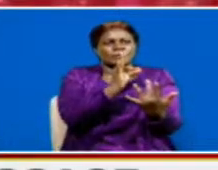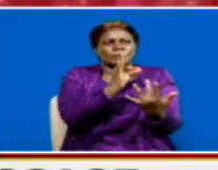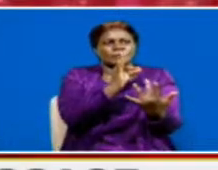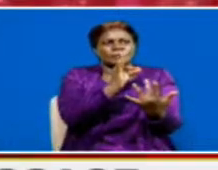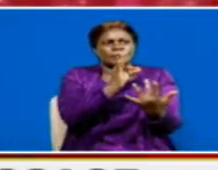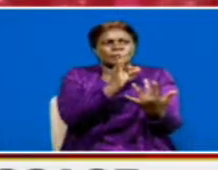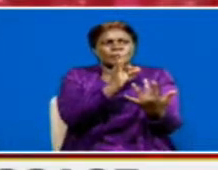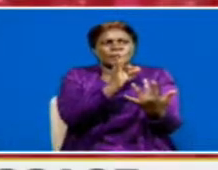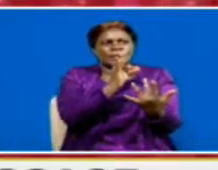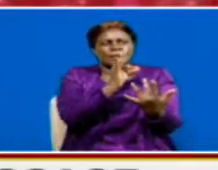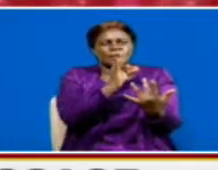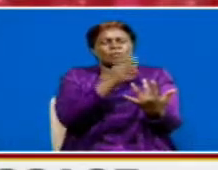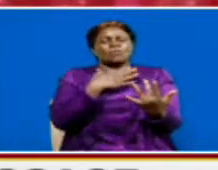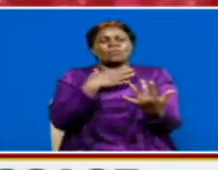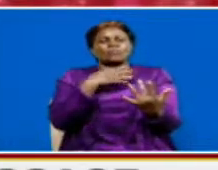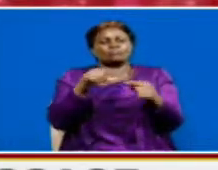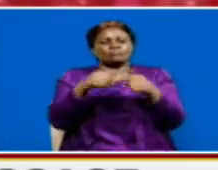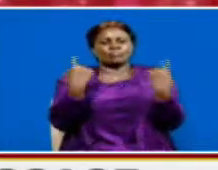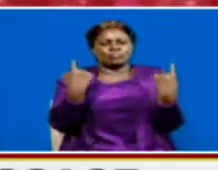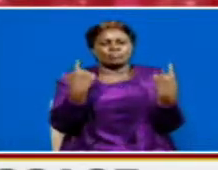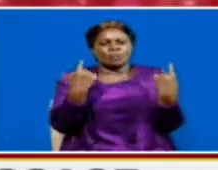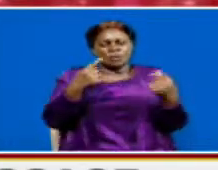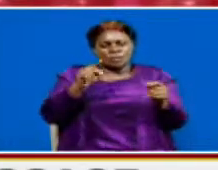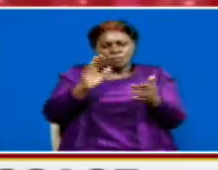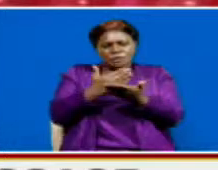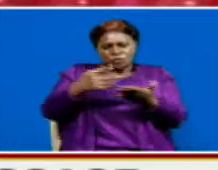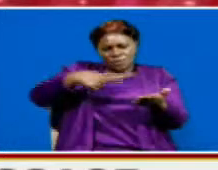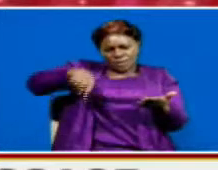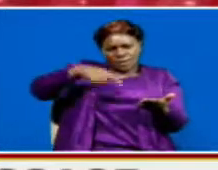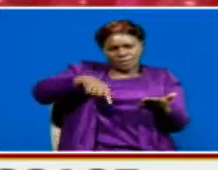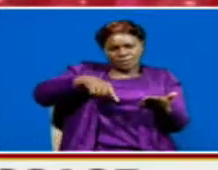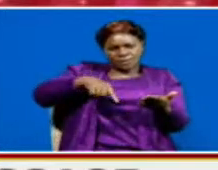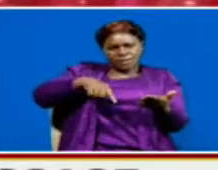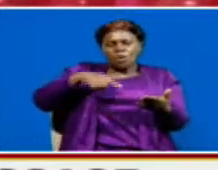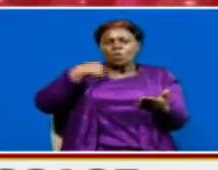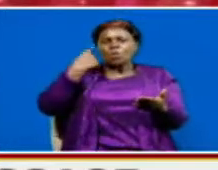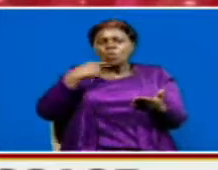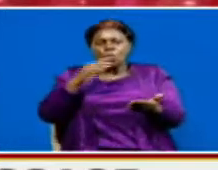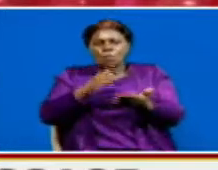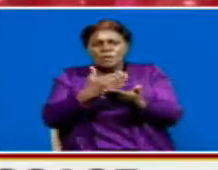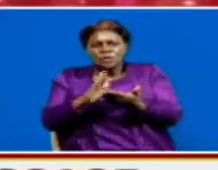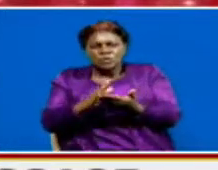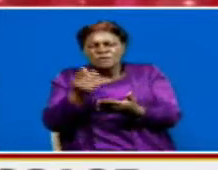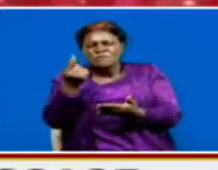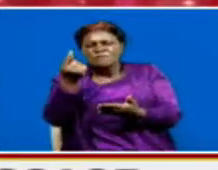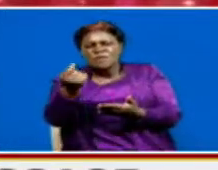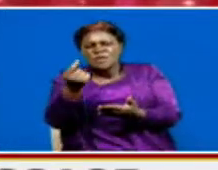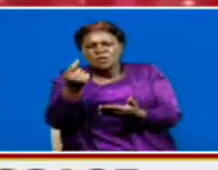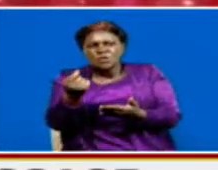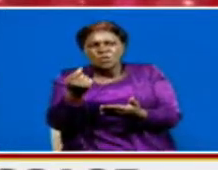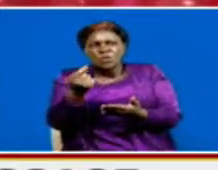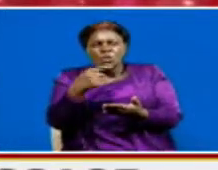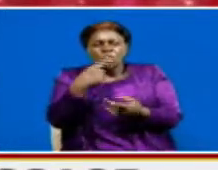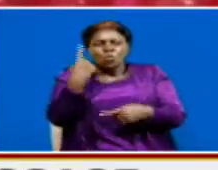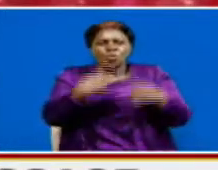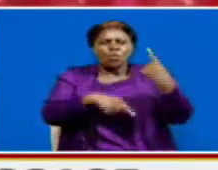extends to a disagreement between us as to who between the few who wield power in